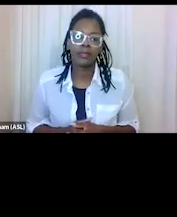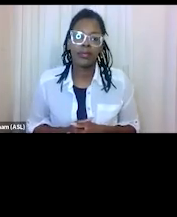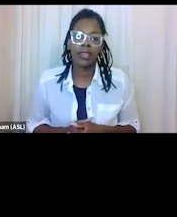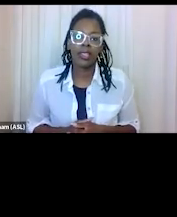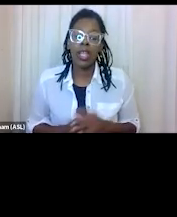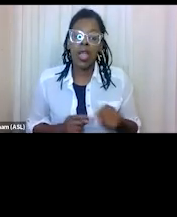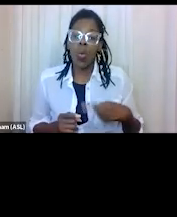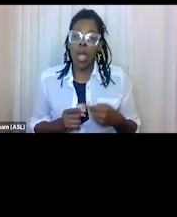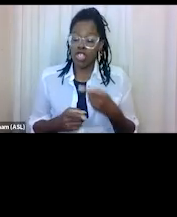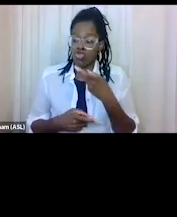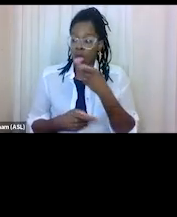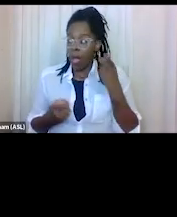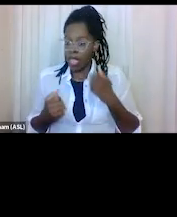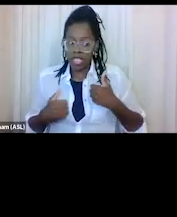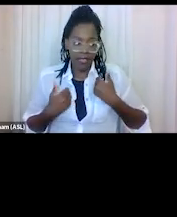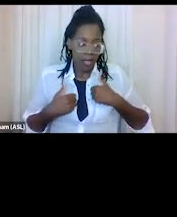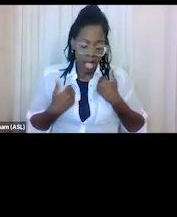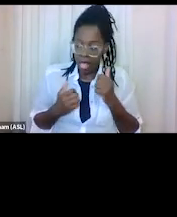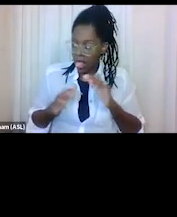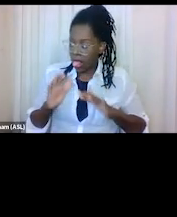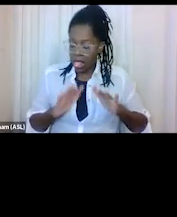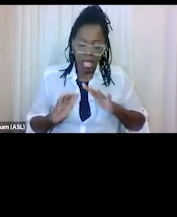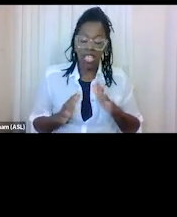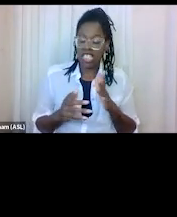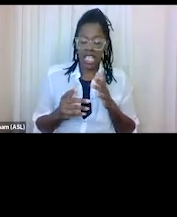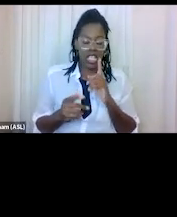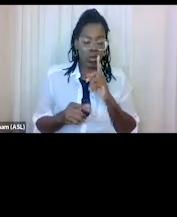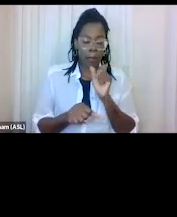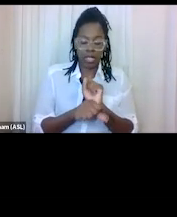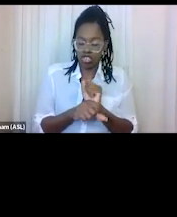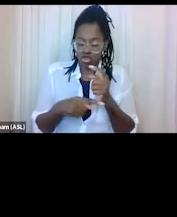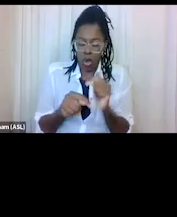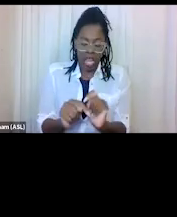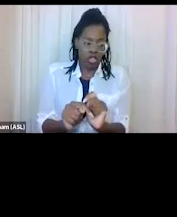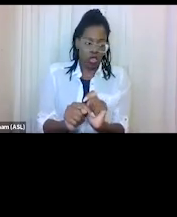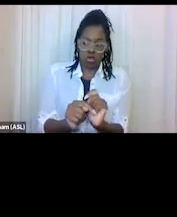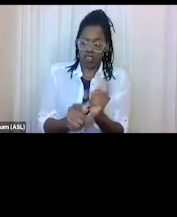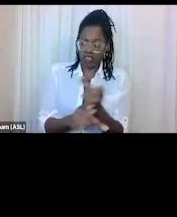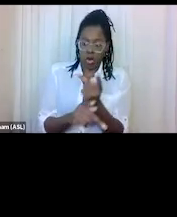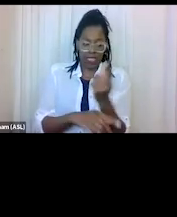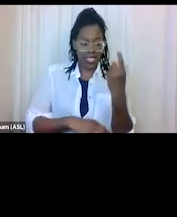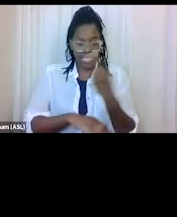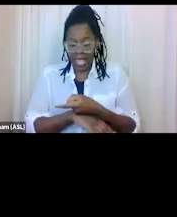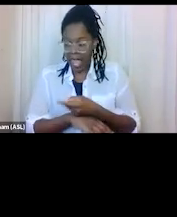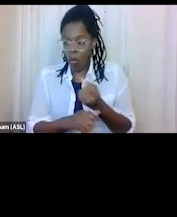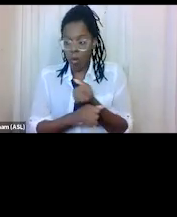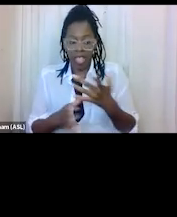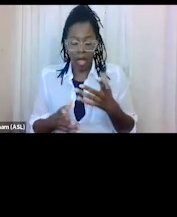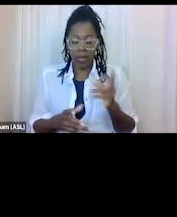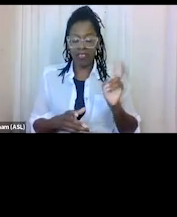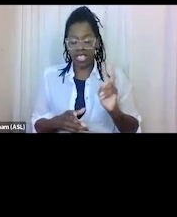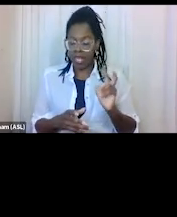in trauma mode, survival mode, literally just trying to make it through the whole day without getting victimized or